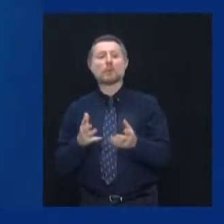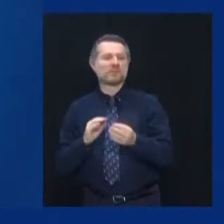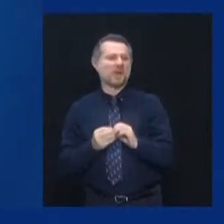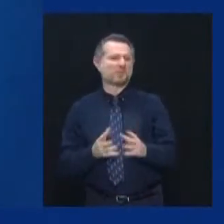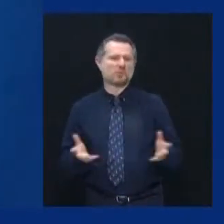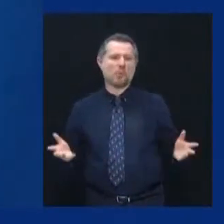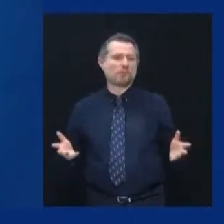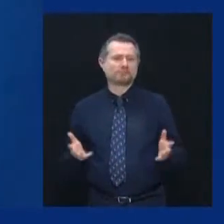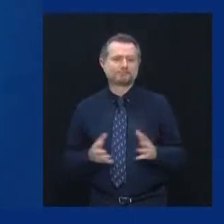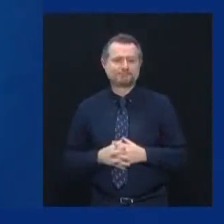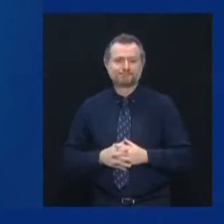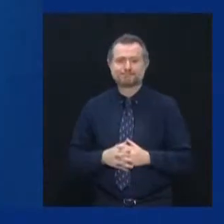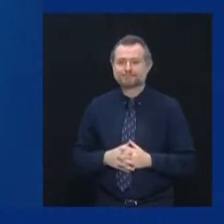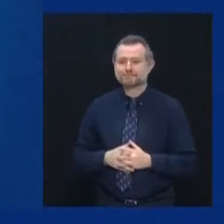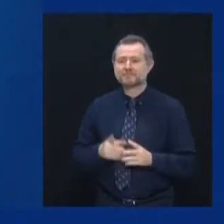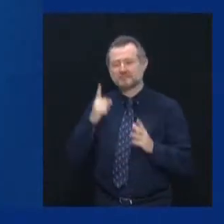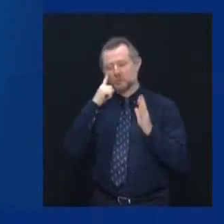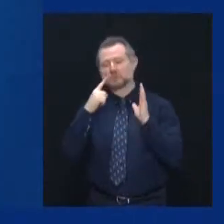for example,